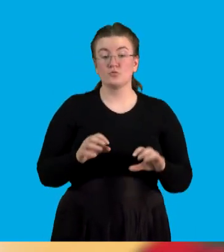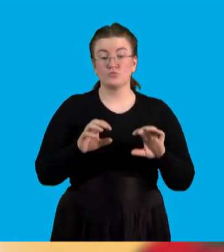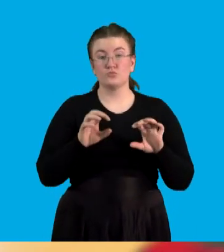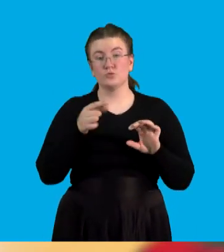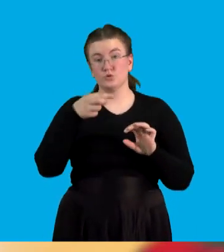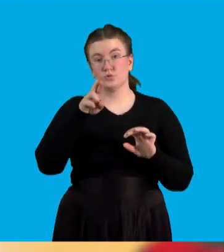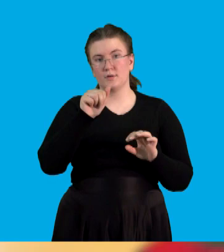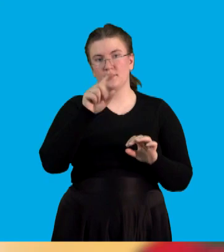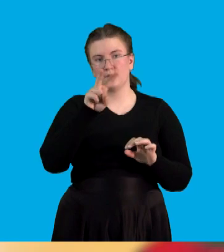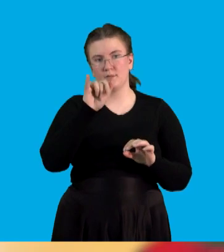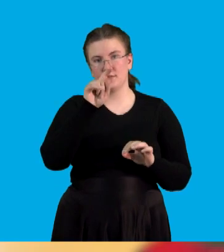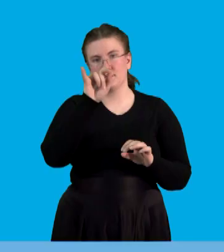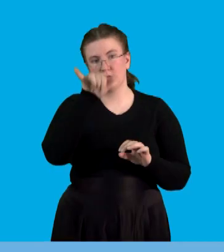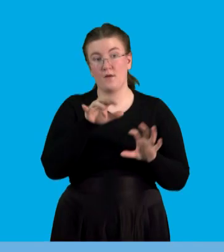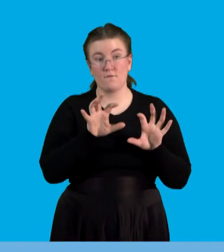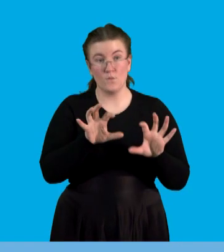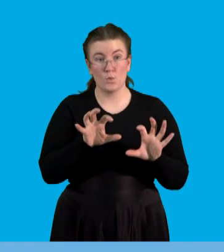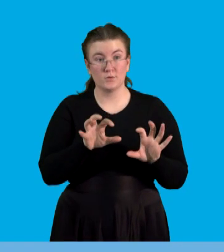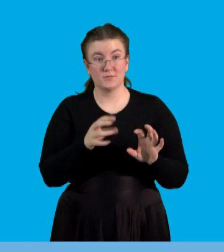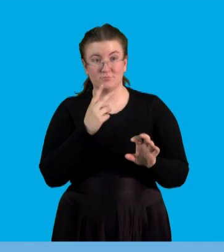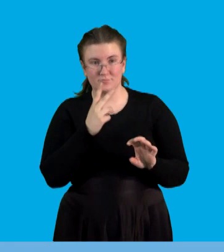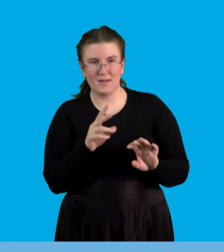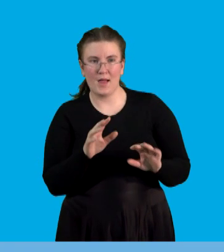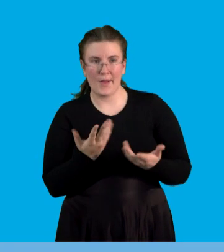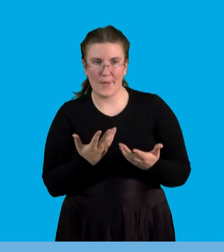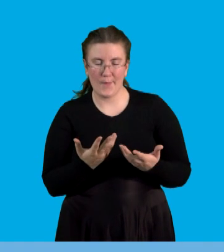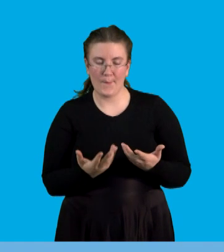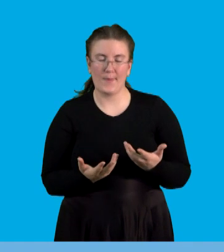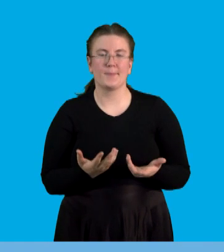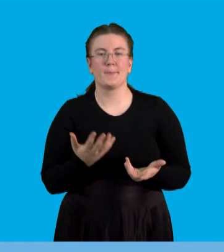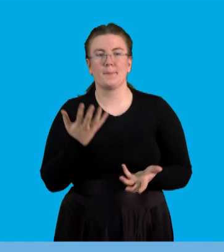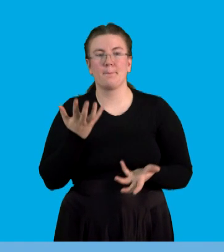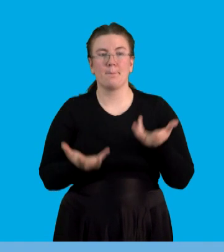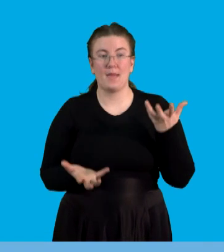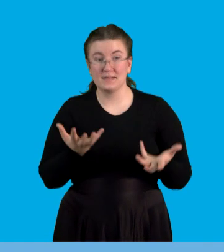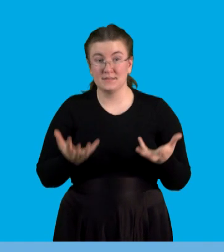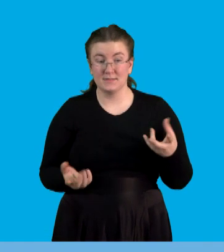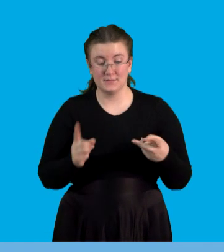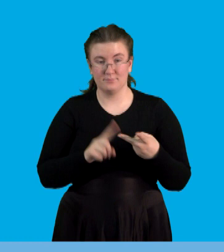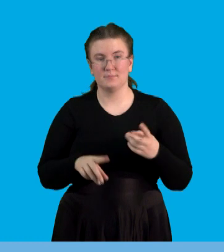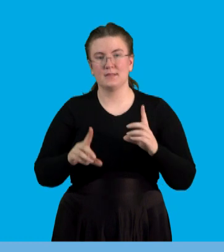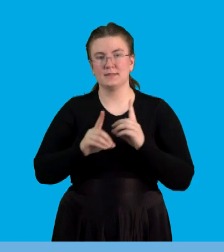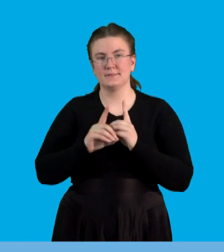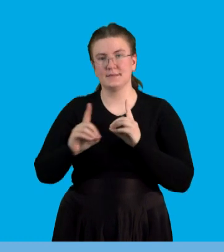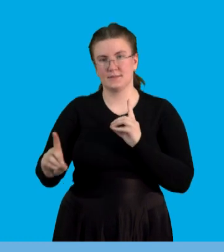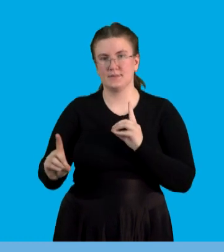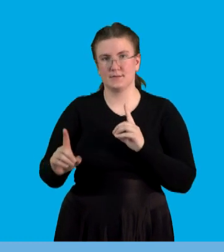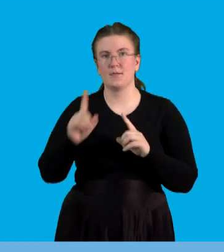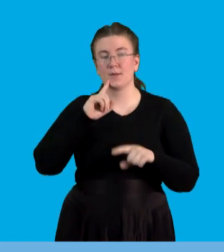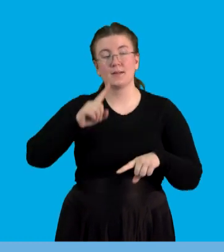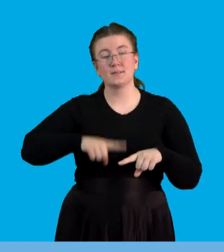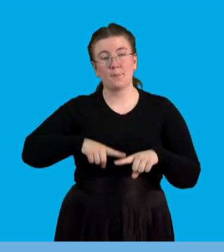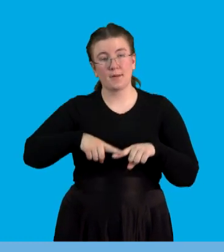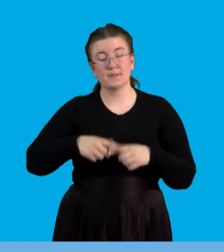attraction between two objects depends on these things: the masses and also the distance.